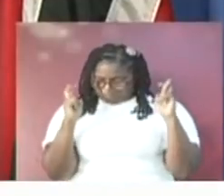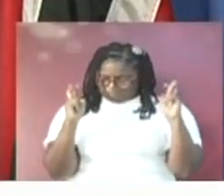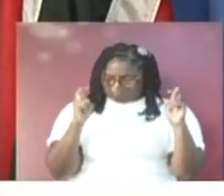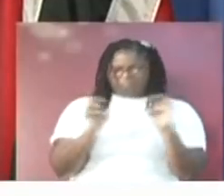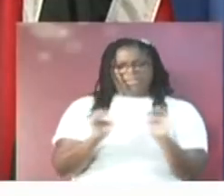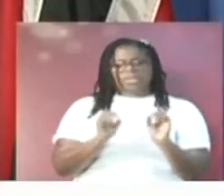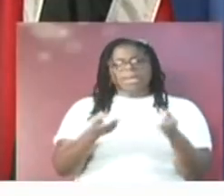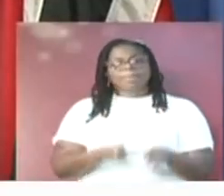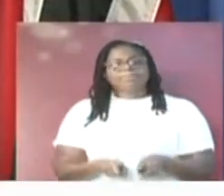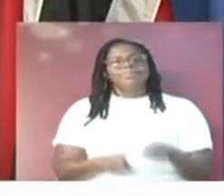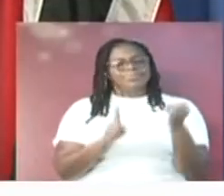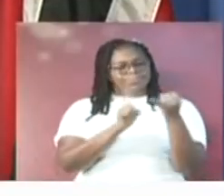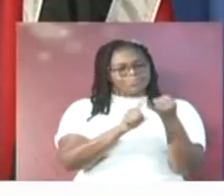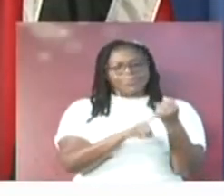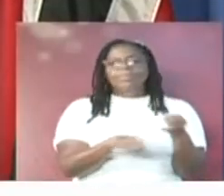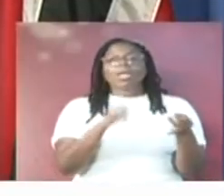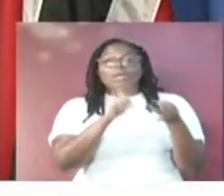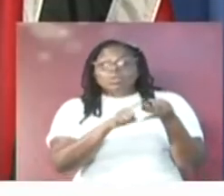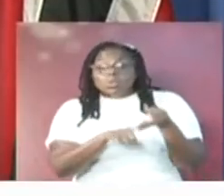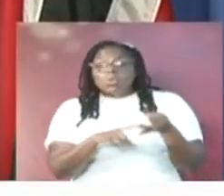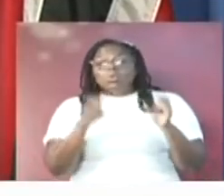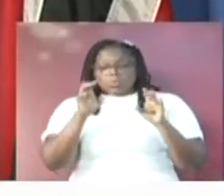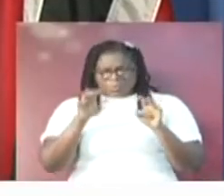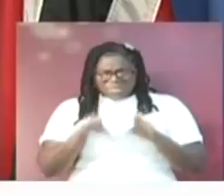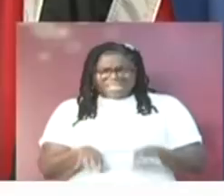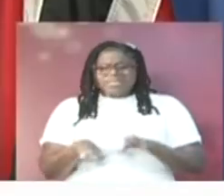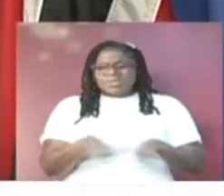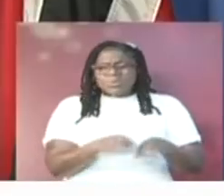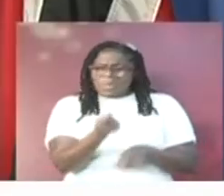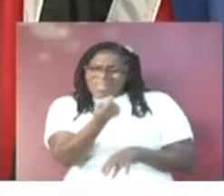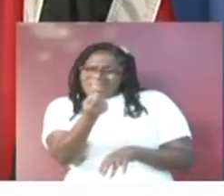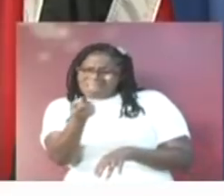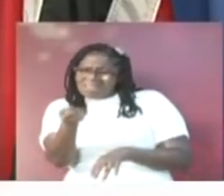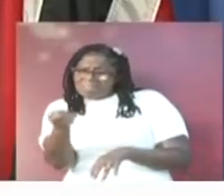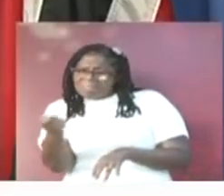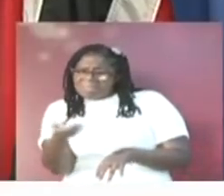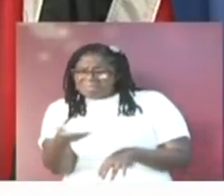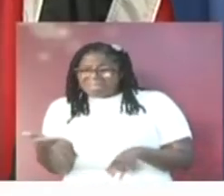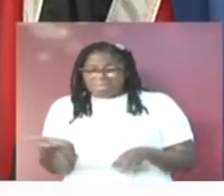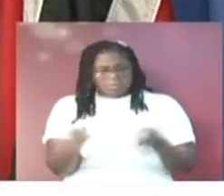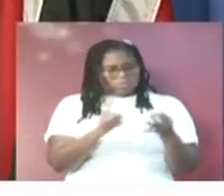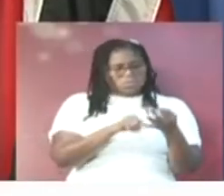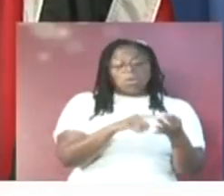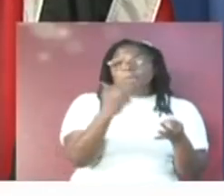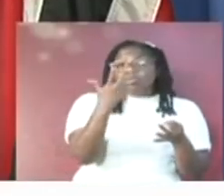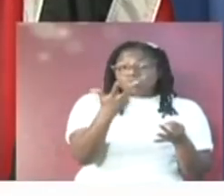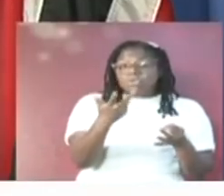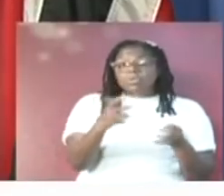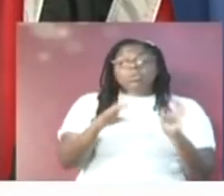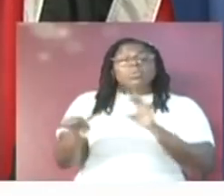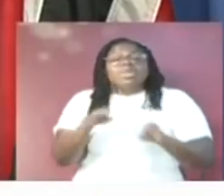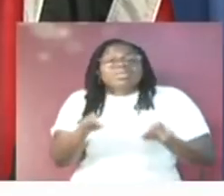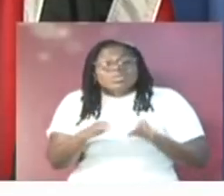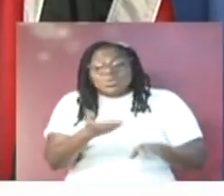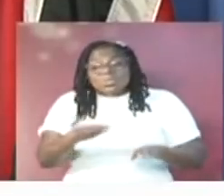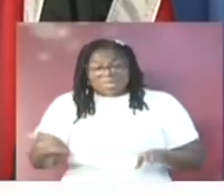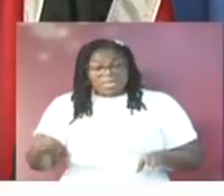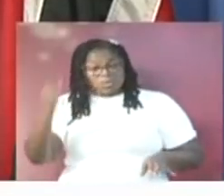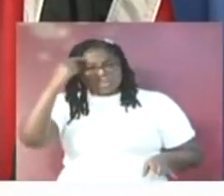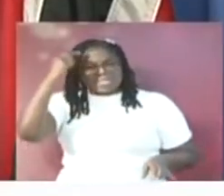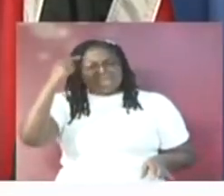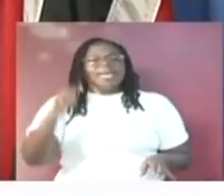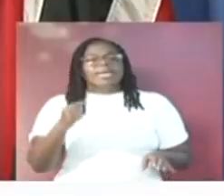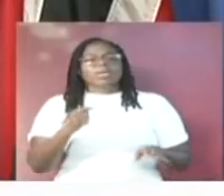could, by reasonable analysis, do what we think will give us the kinds